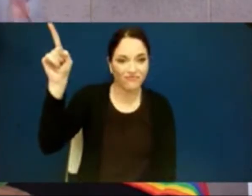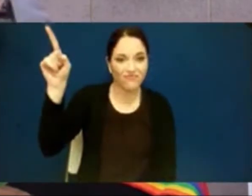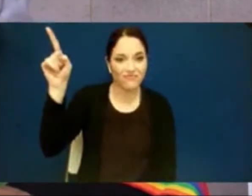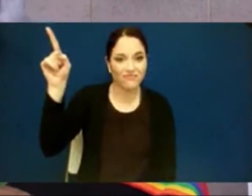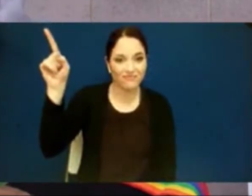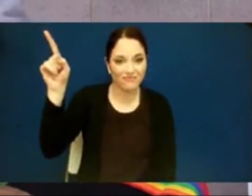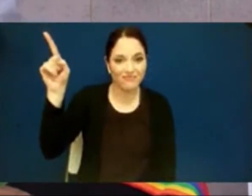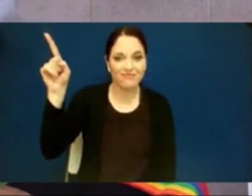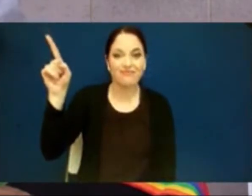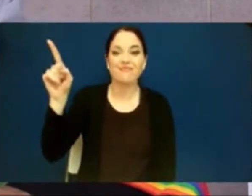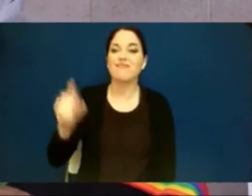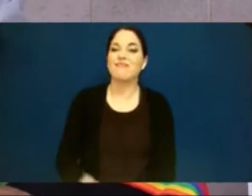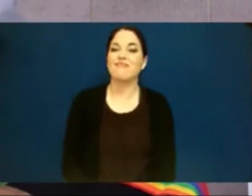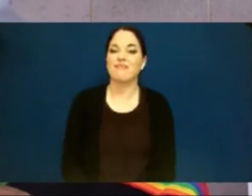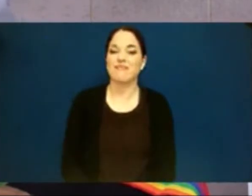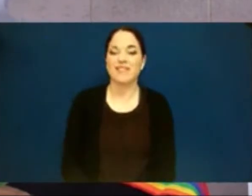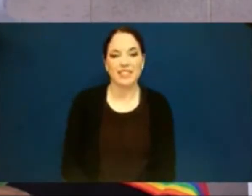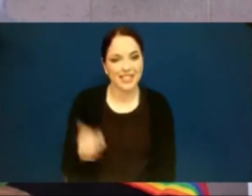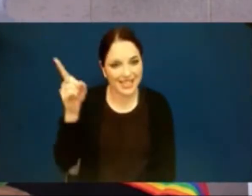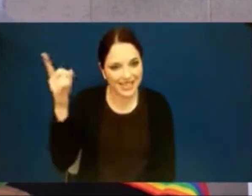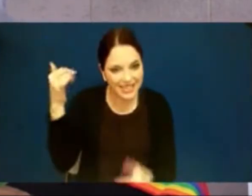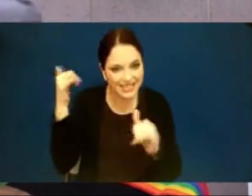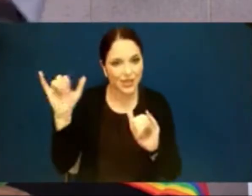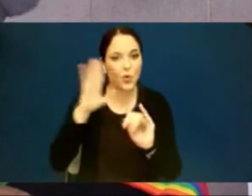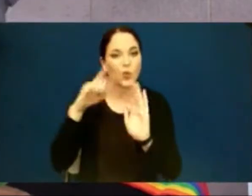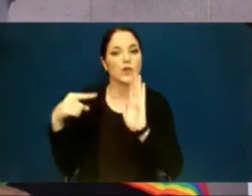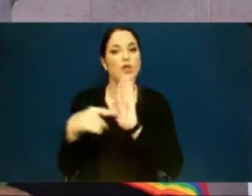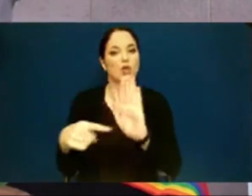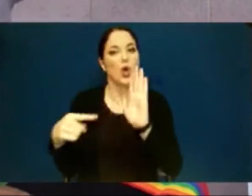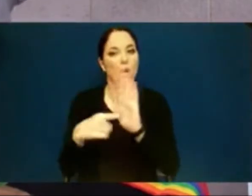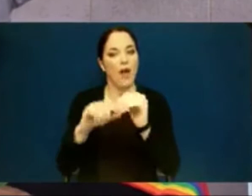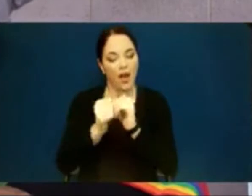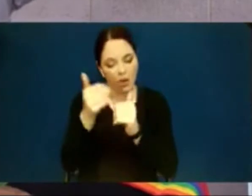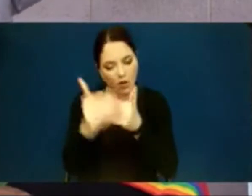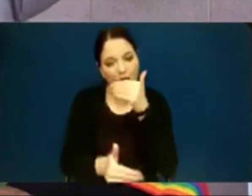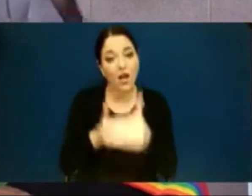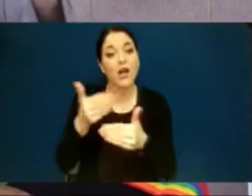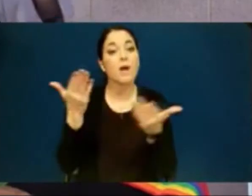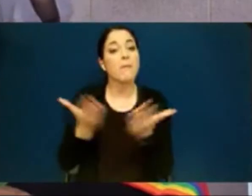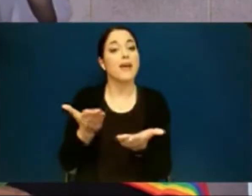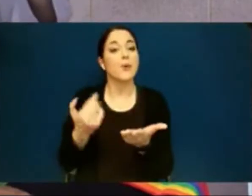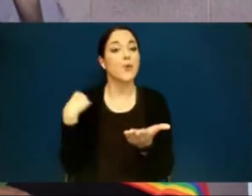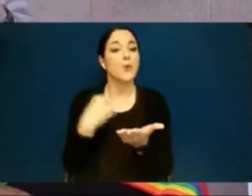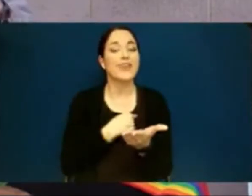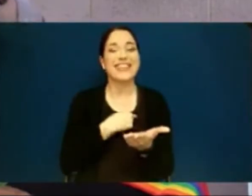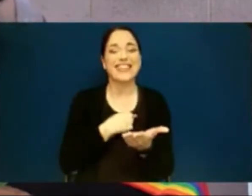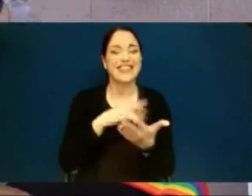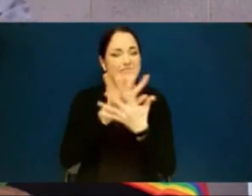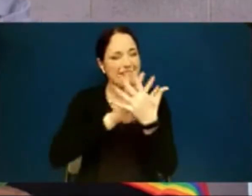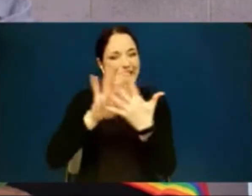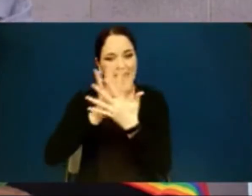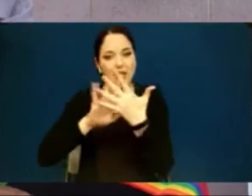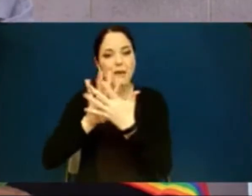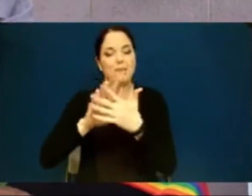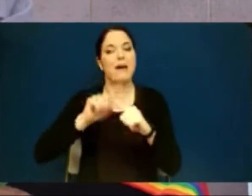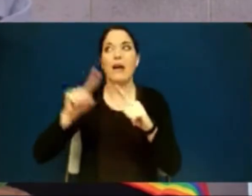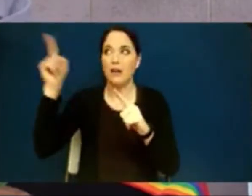says, I show you the way. It may not be the full picture, but step by step, I go with